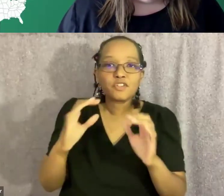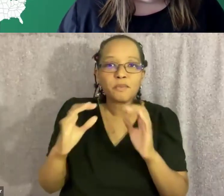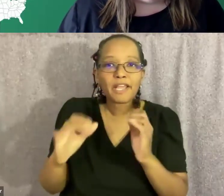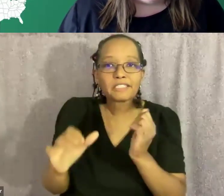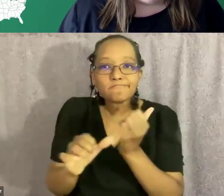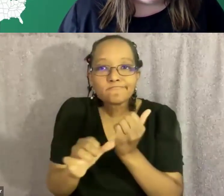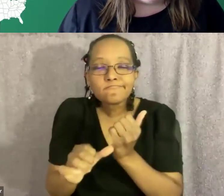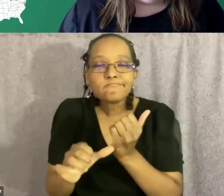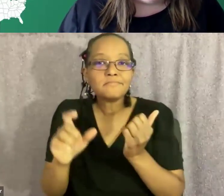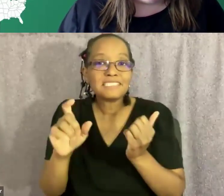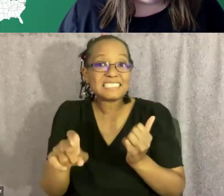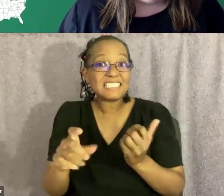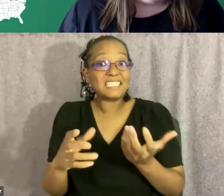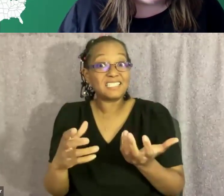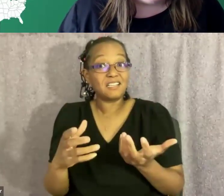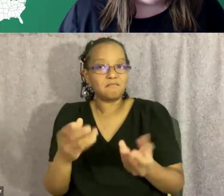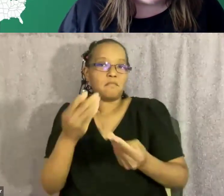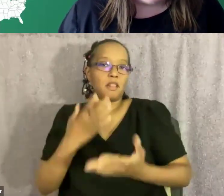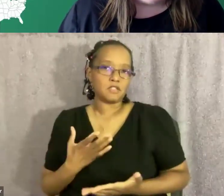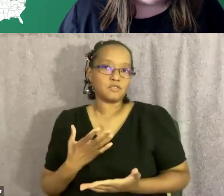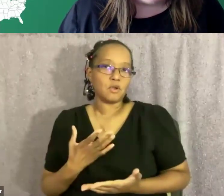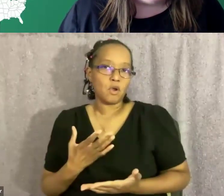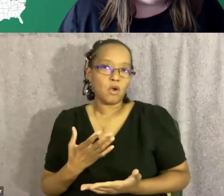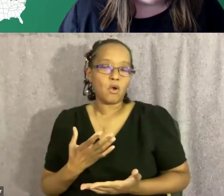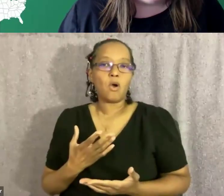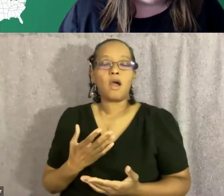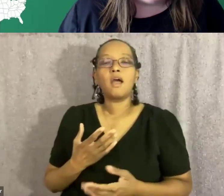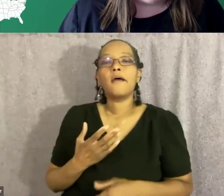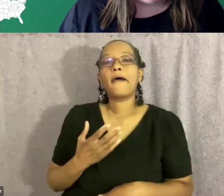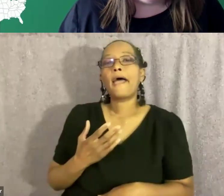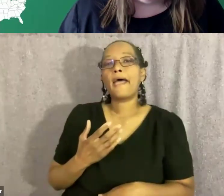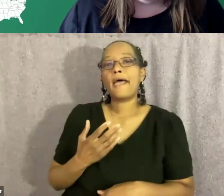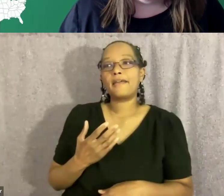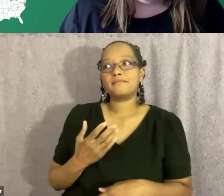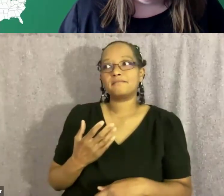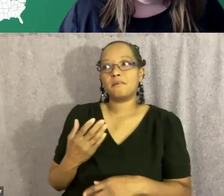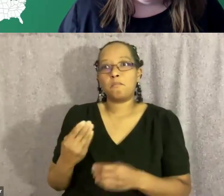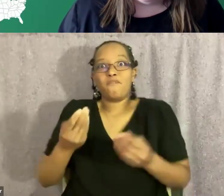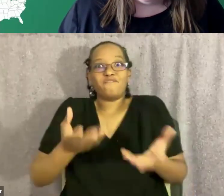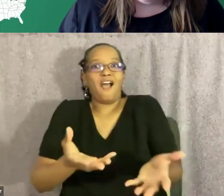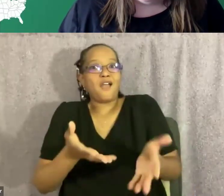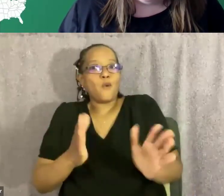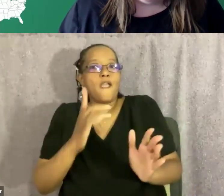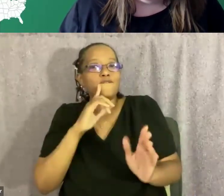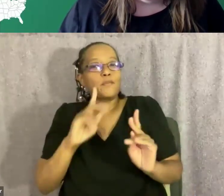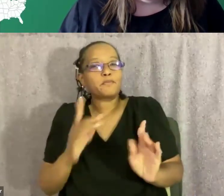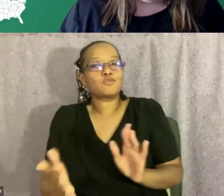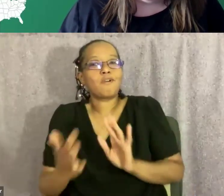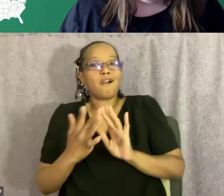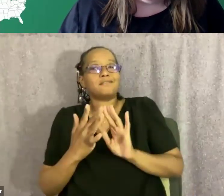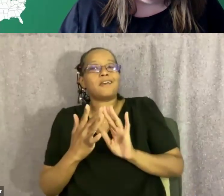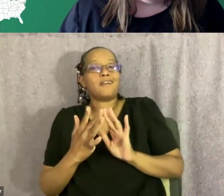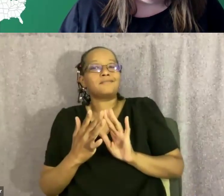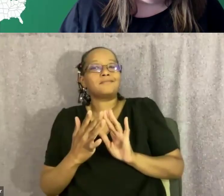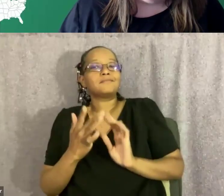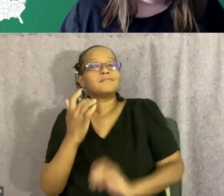auxiliary aid, please let us know and give them a way to do that. You know, one of the problems that I think we